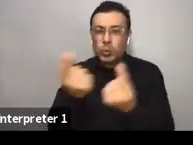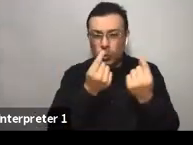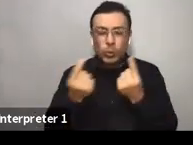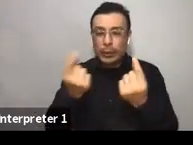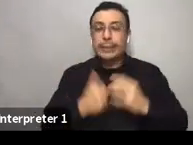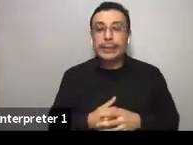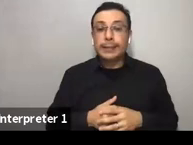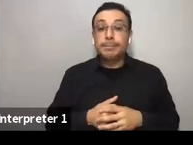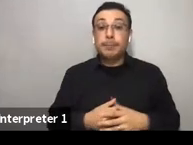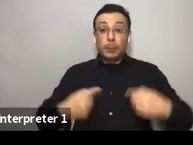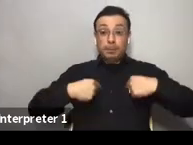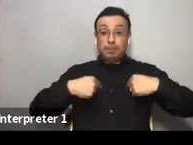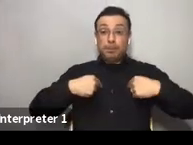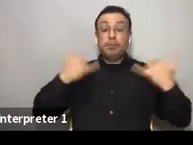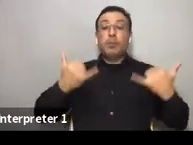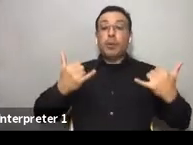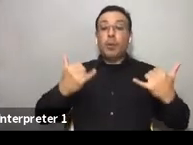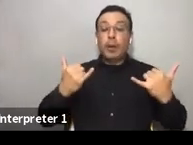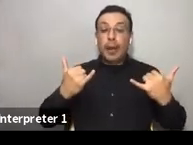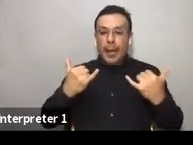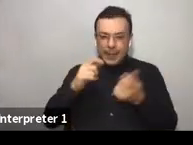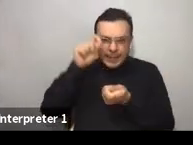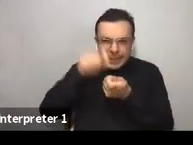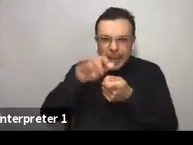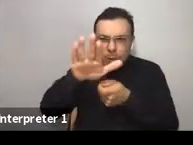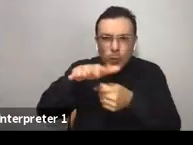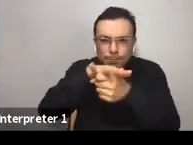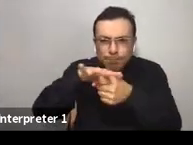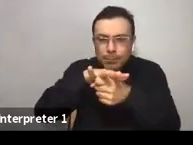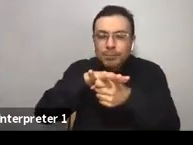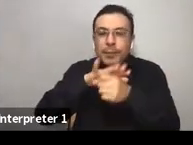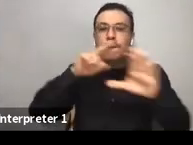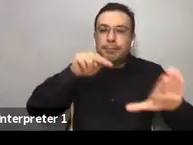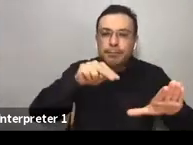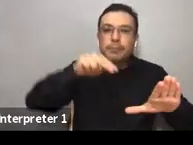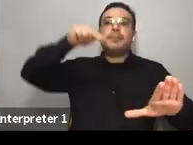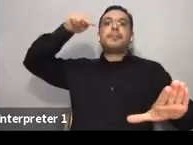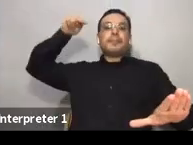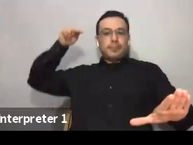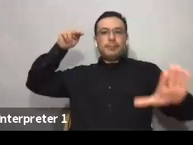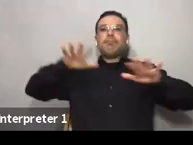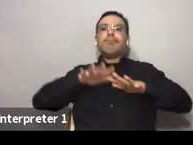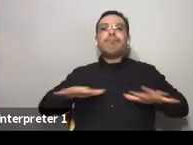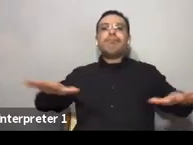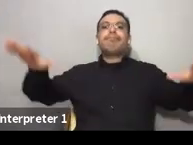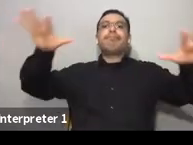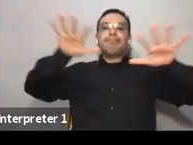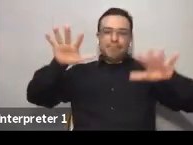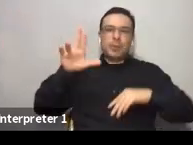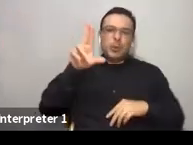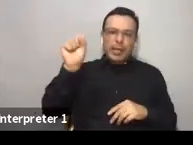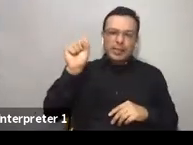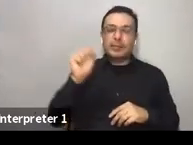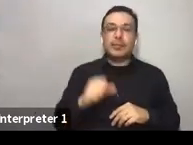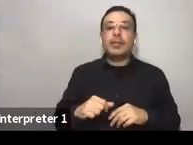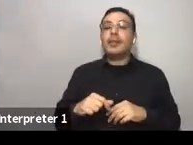am here to give a national perspective, and I'm really excited that I get to partner up with Lorian at the end, who's